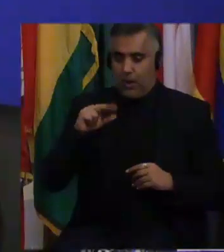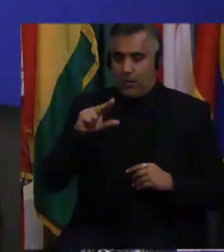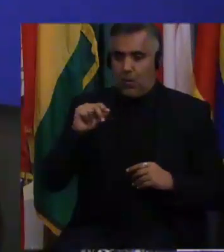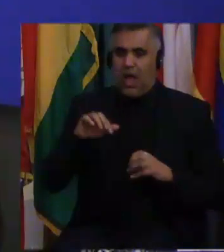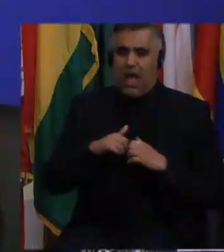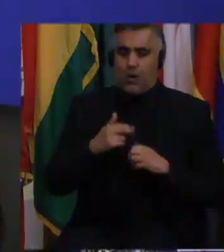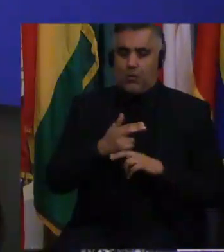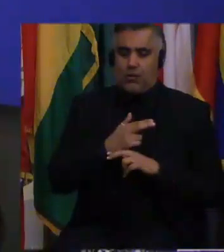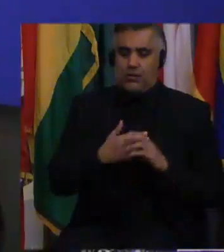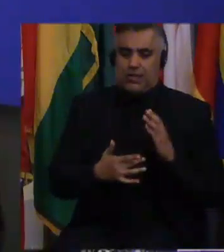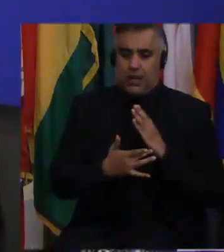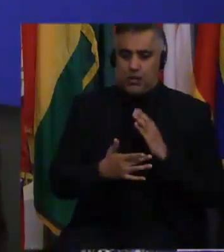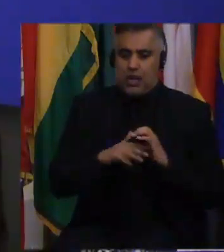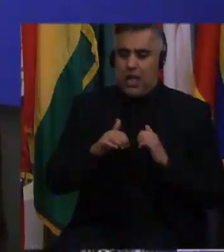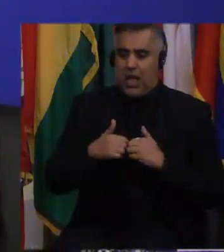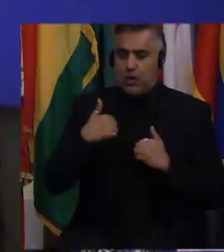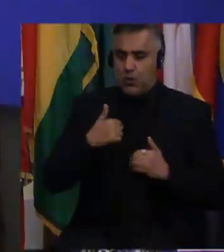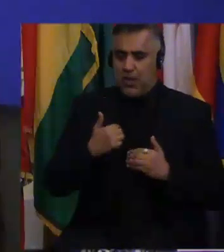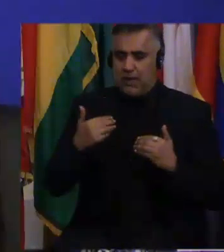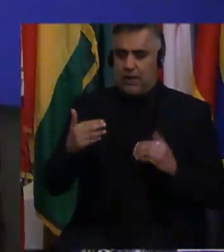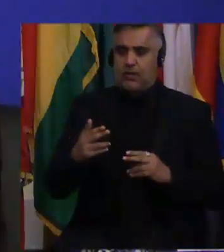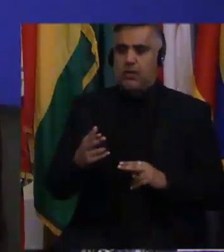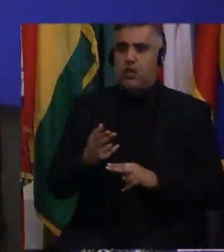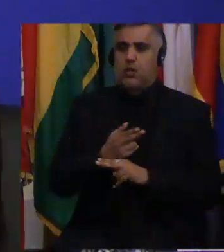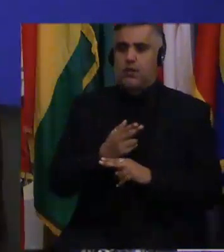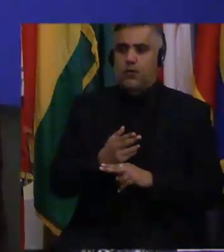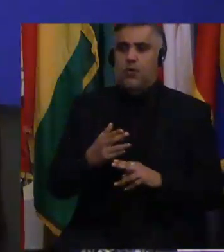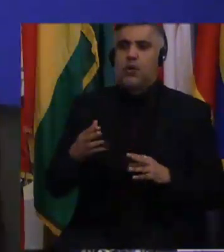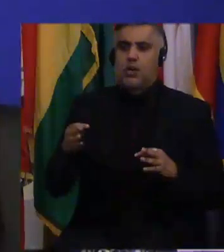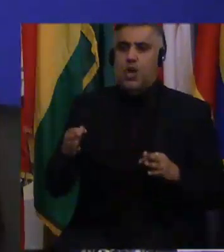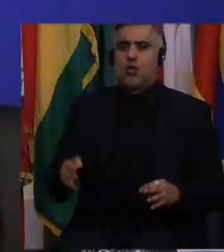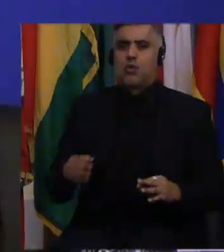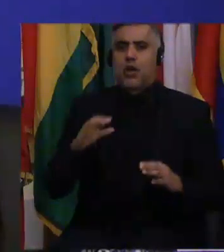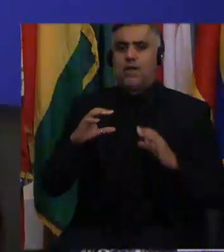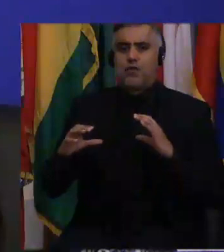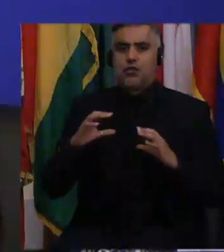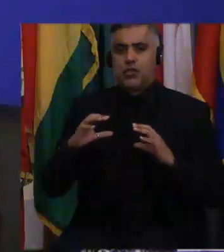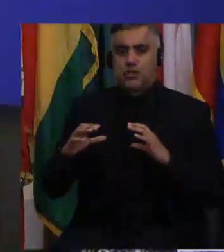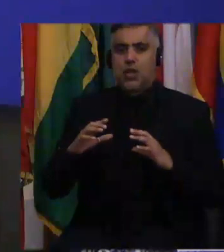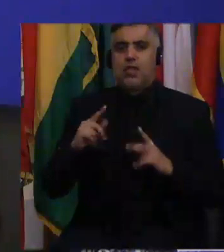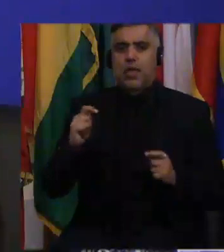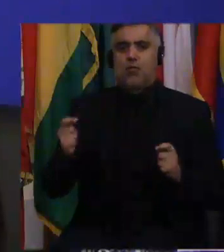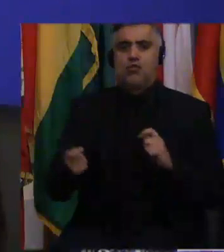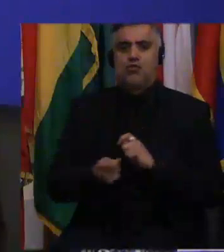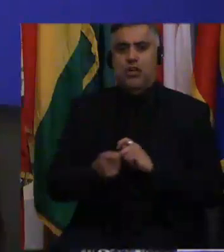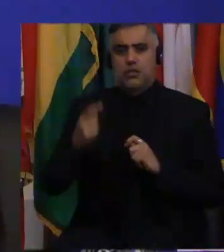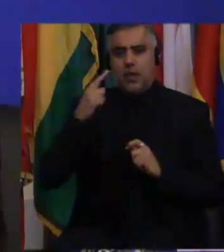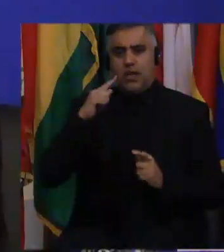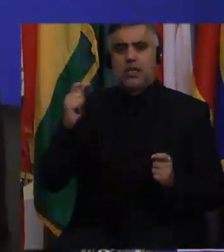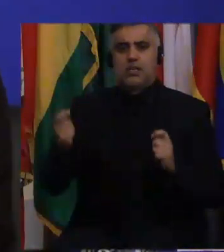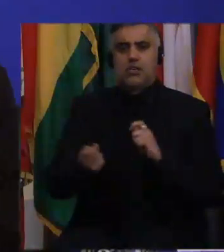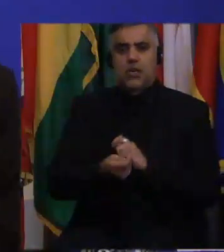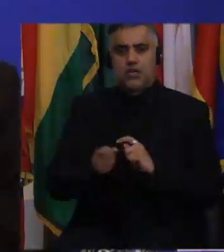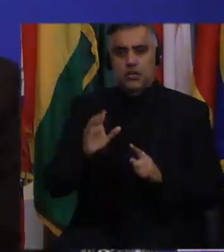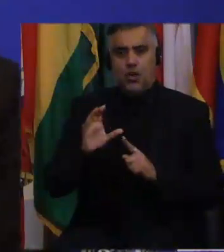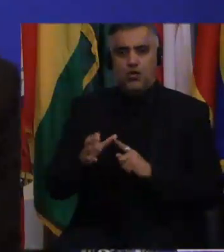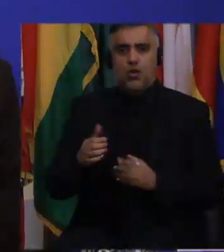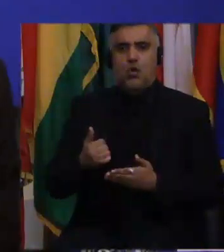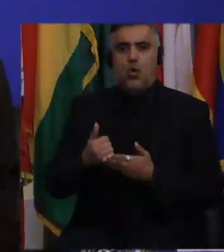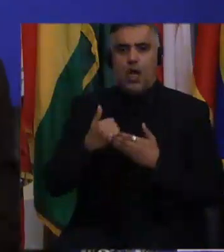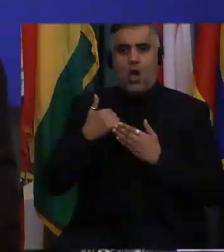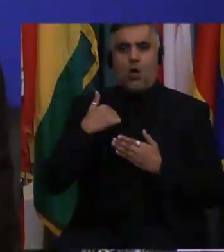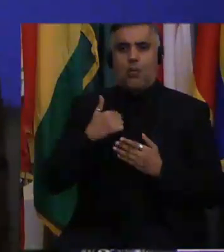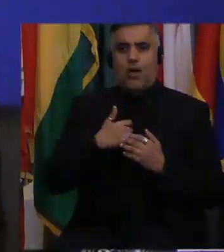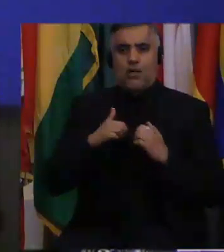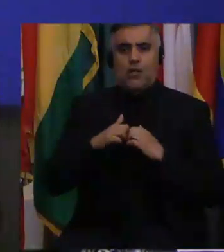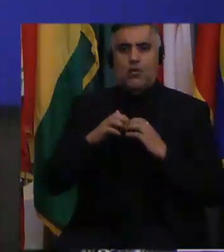use new technologies and how do we advance a useful, effective, concrete conversation that will change minds, change cultures, and help us to